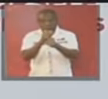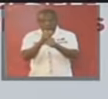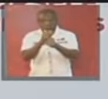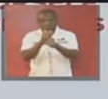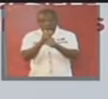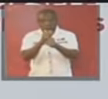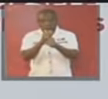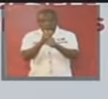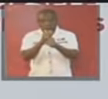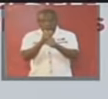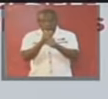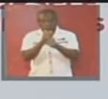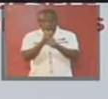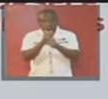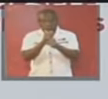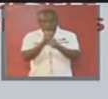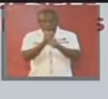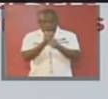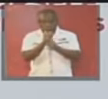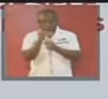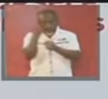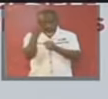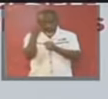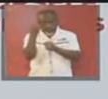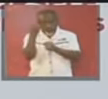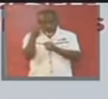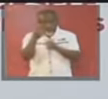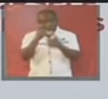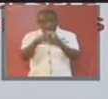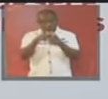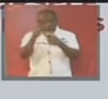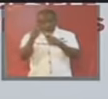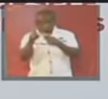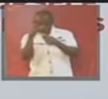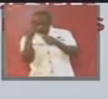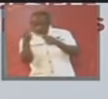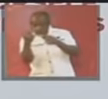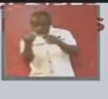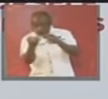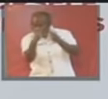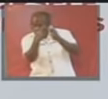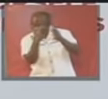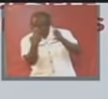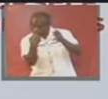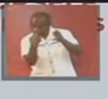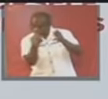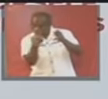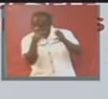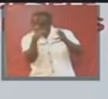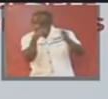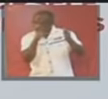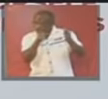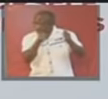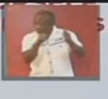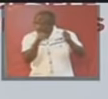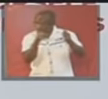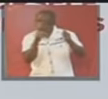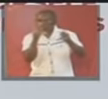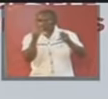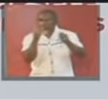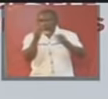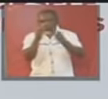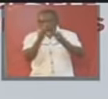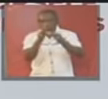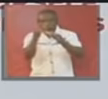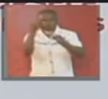turn to orange and then orange into green. So that is where we are now. We're in an excellent place. And I have the spreadsheet